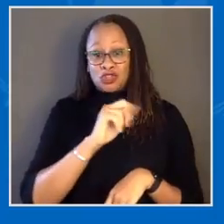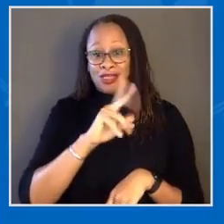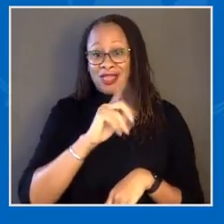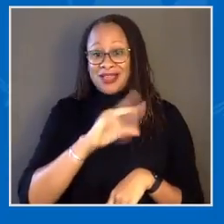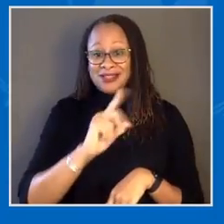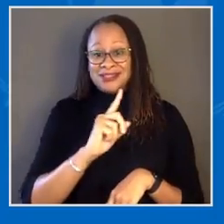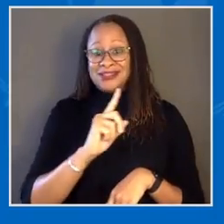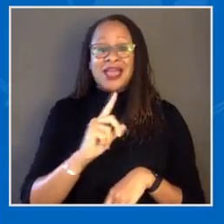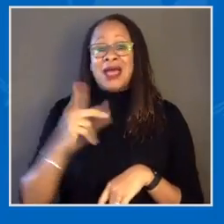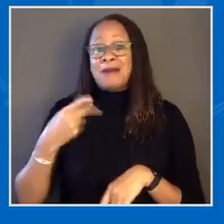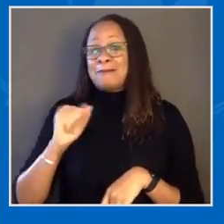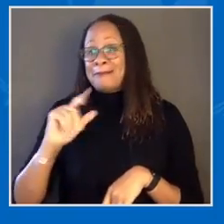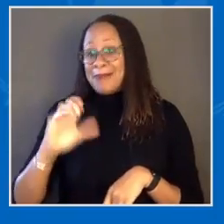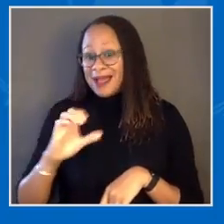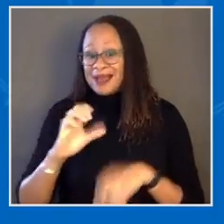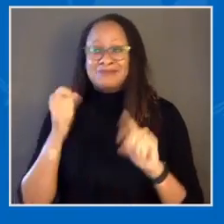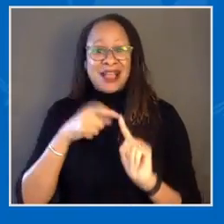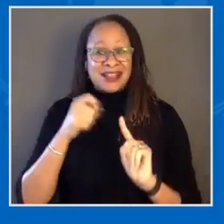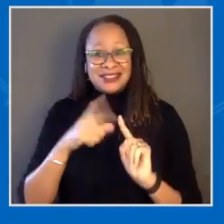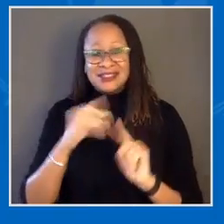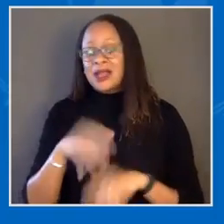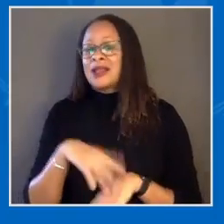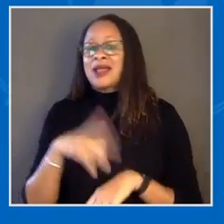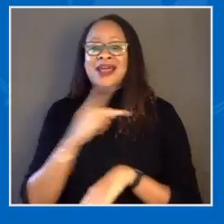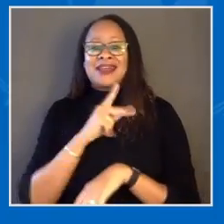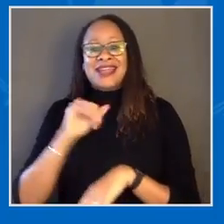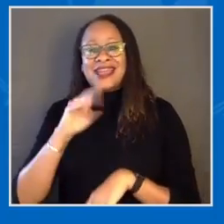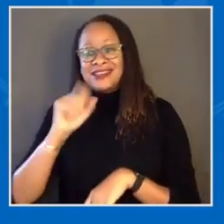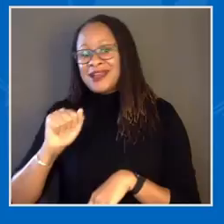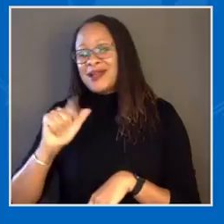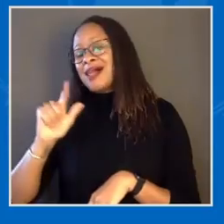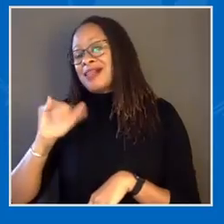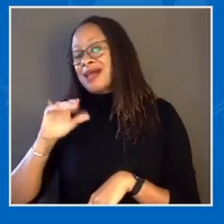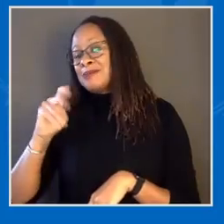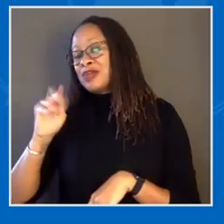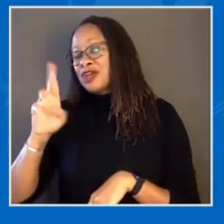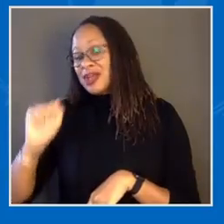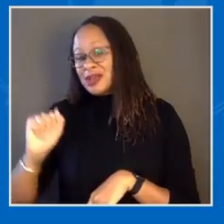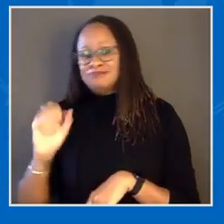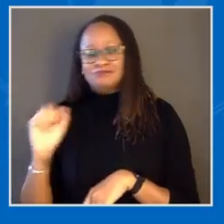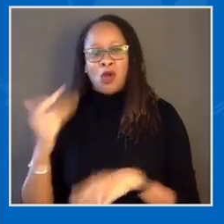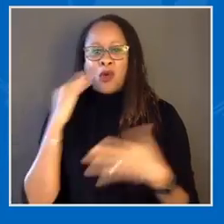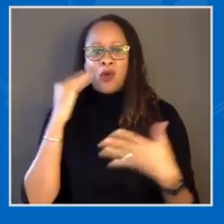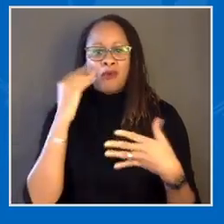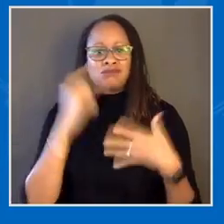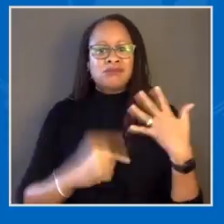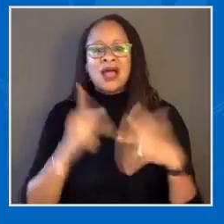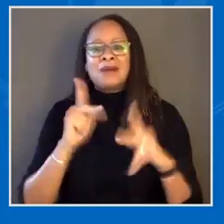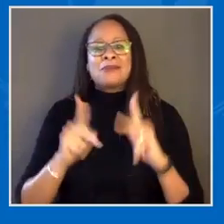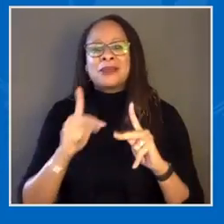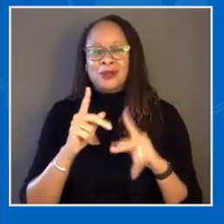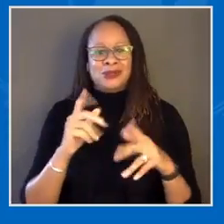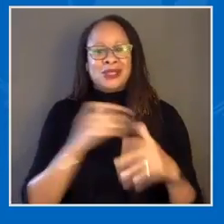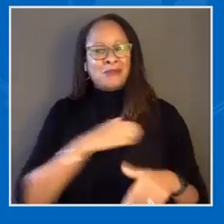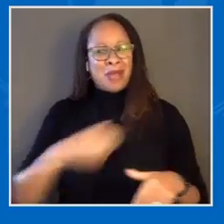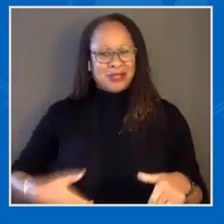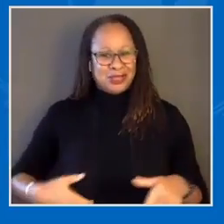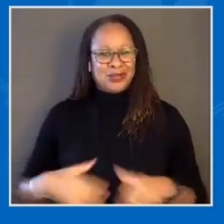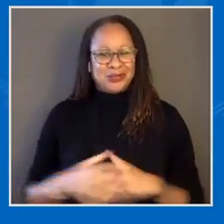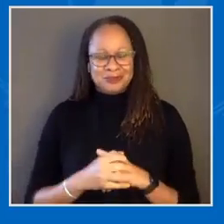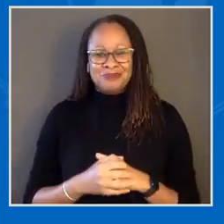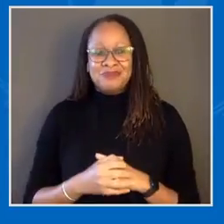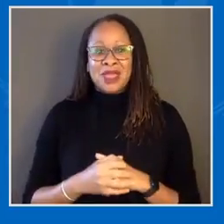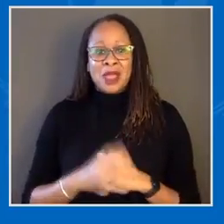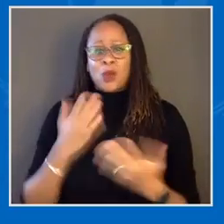Gambia, Nigeria, Jamaica, Liberia, where she was known as the People's Ambassador. Willing to meet with